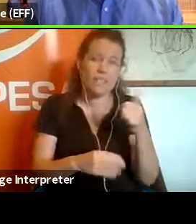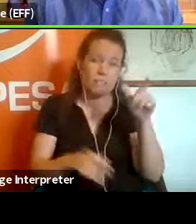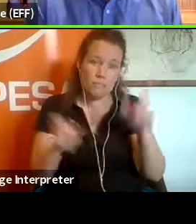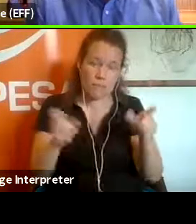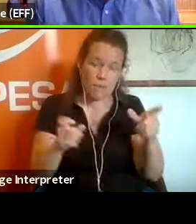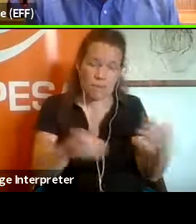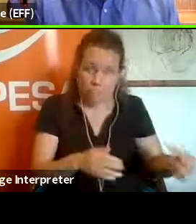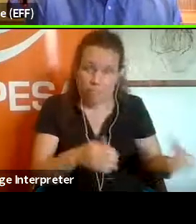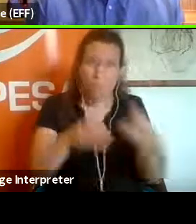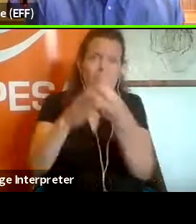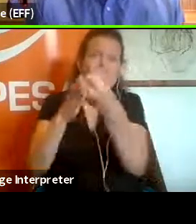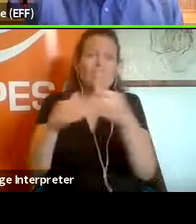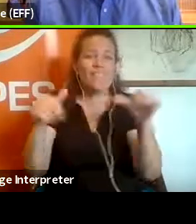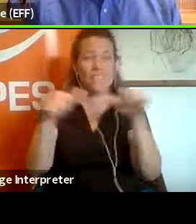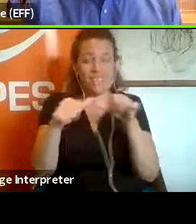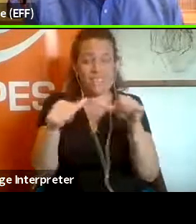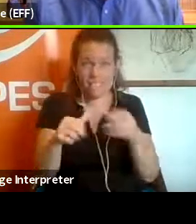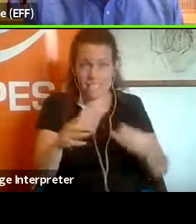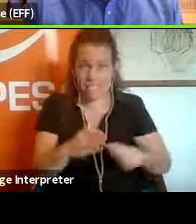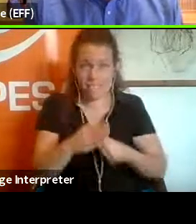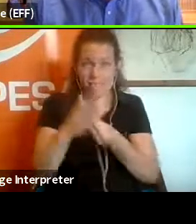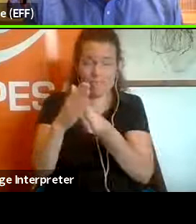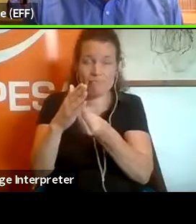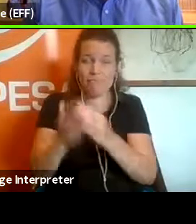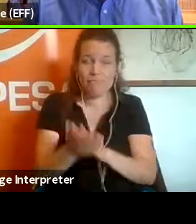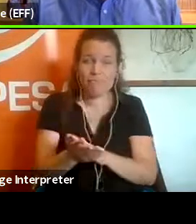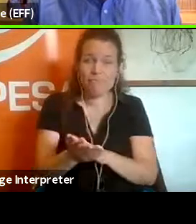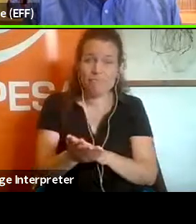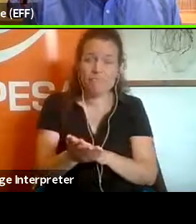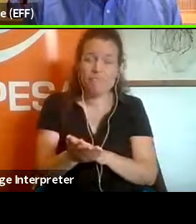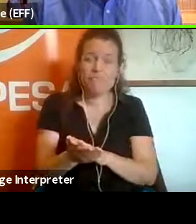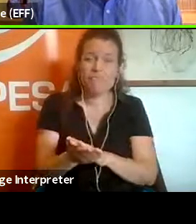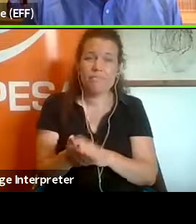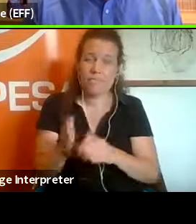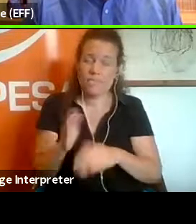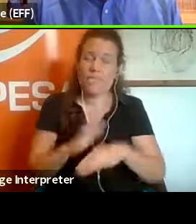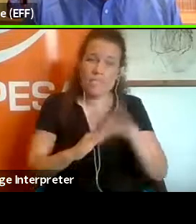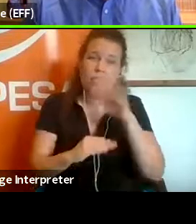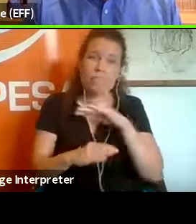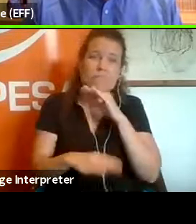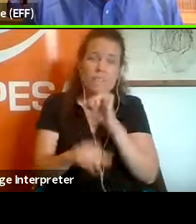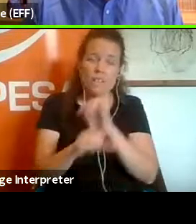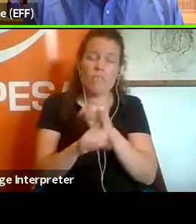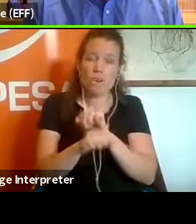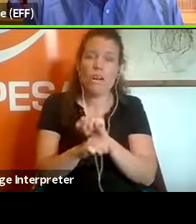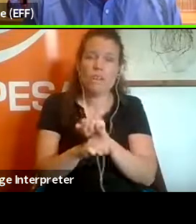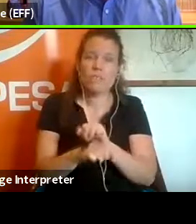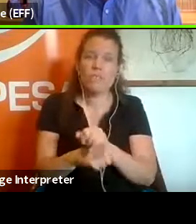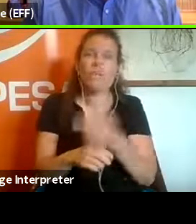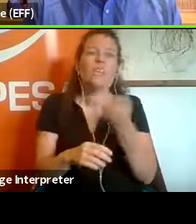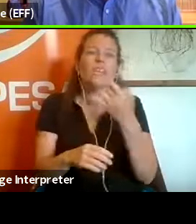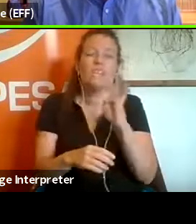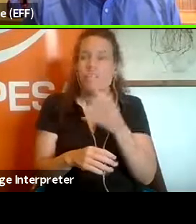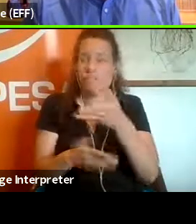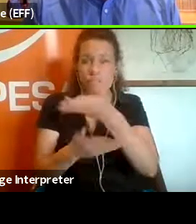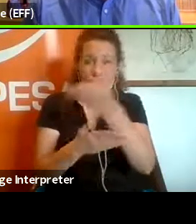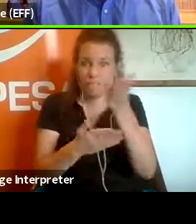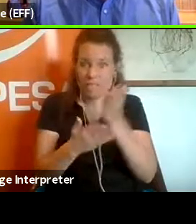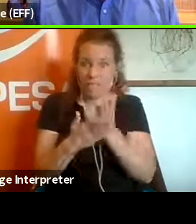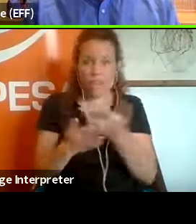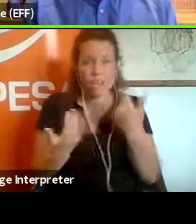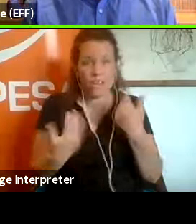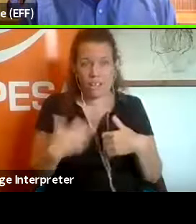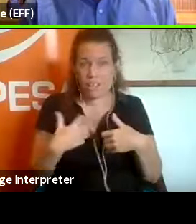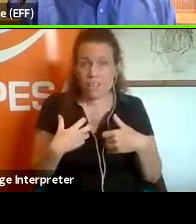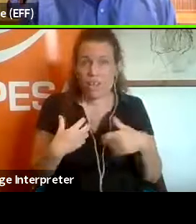assist. There's plenty of work to do. So if there are those who are interested, Barbara, is that